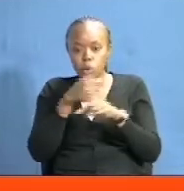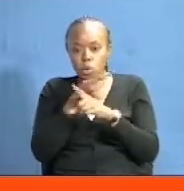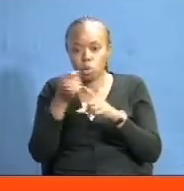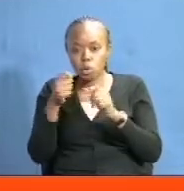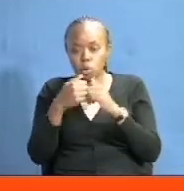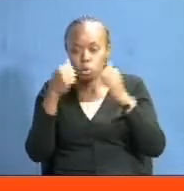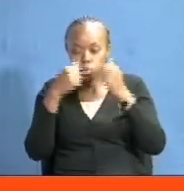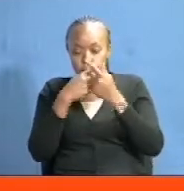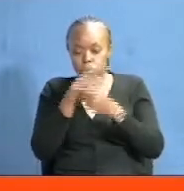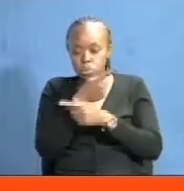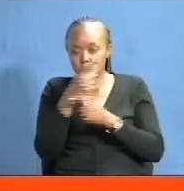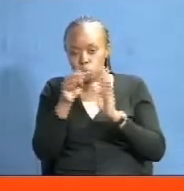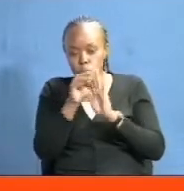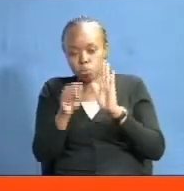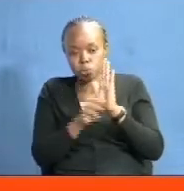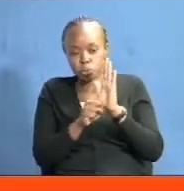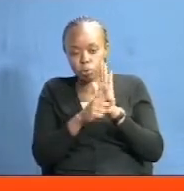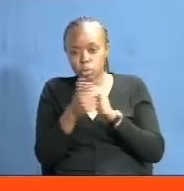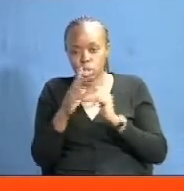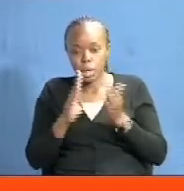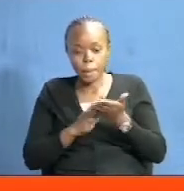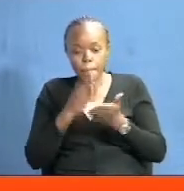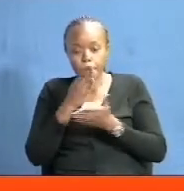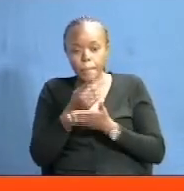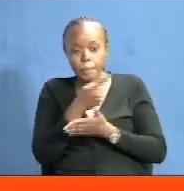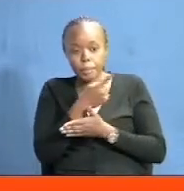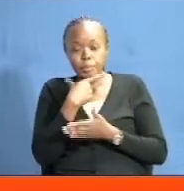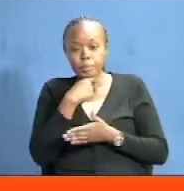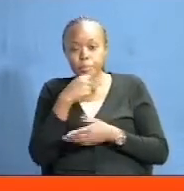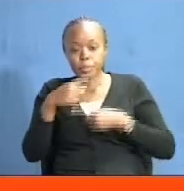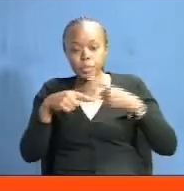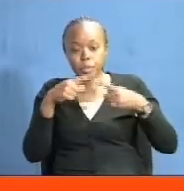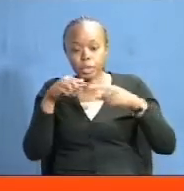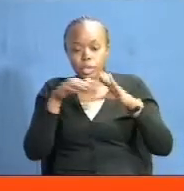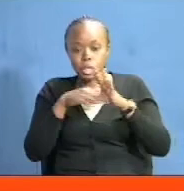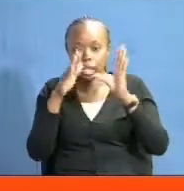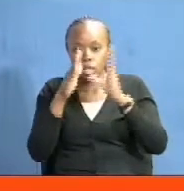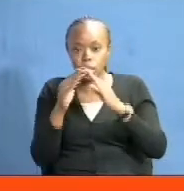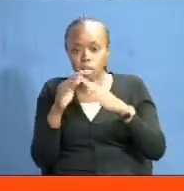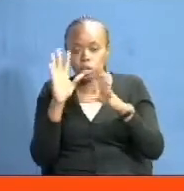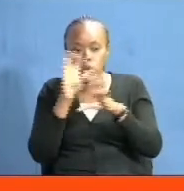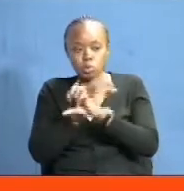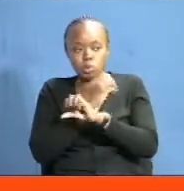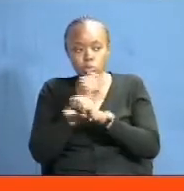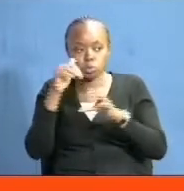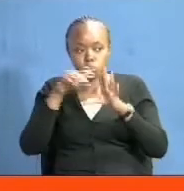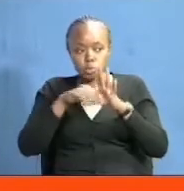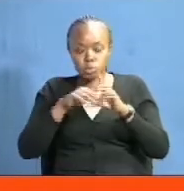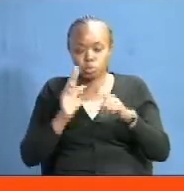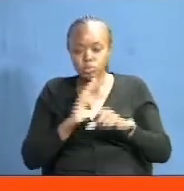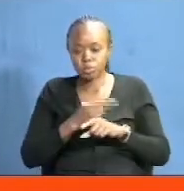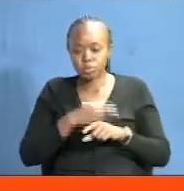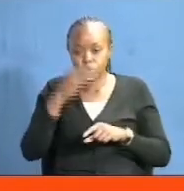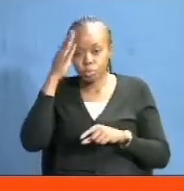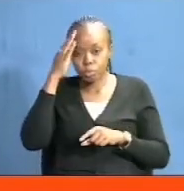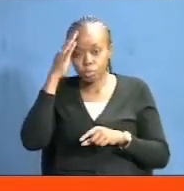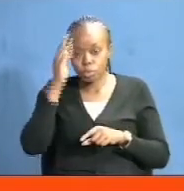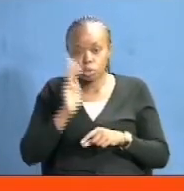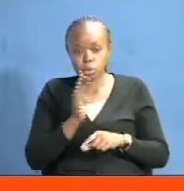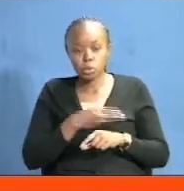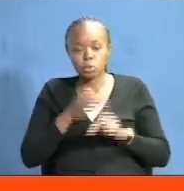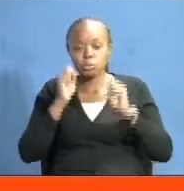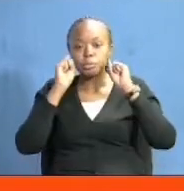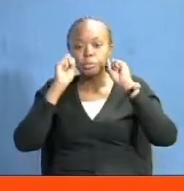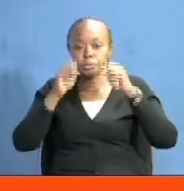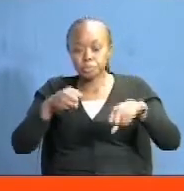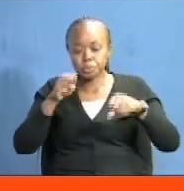subjects of this bill? Like most bills get through Parliament without involving us. I think that we can agree on